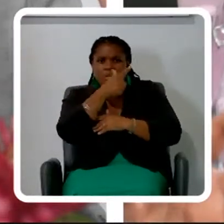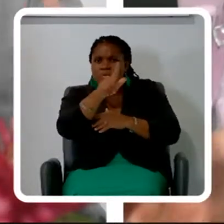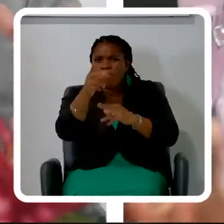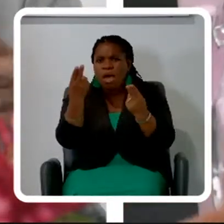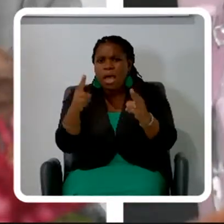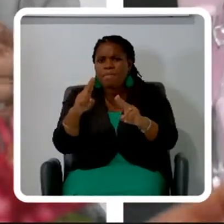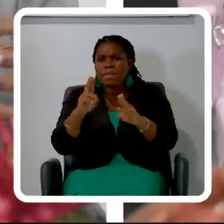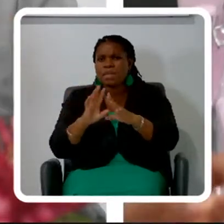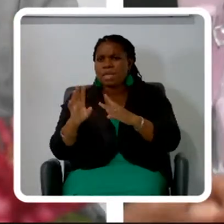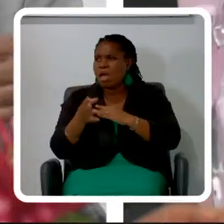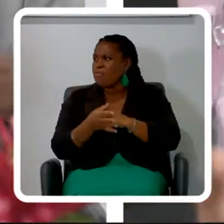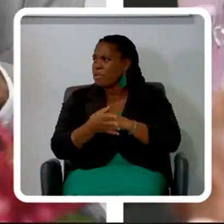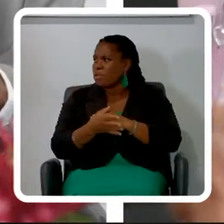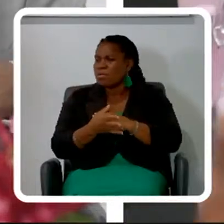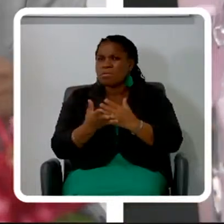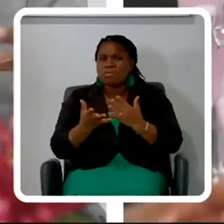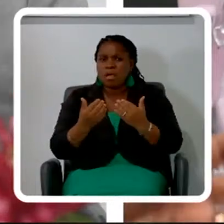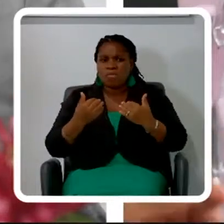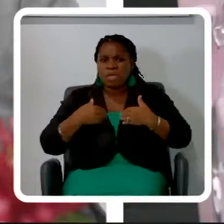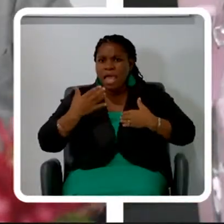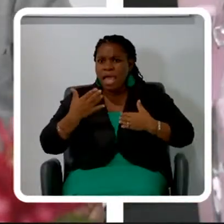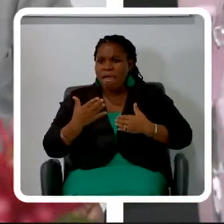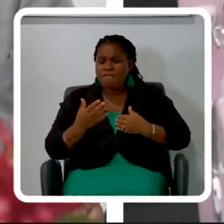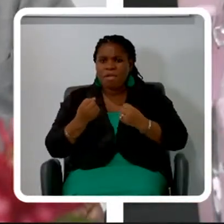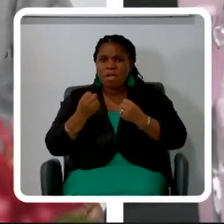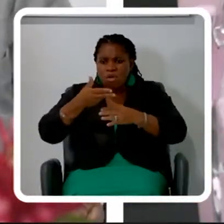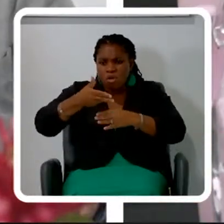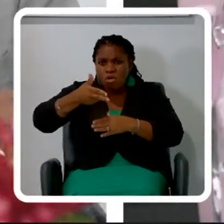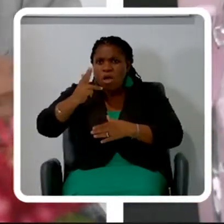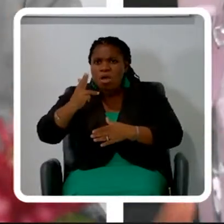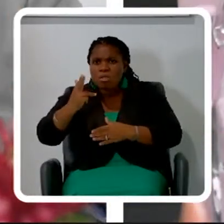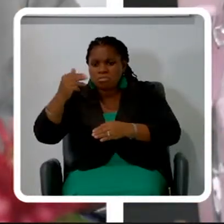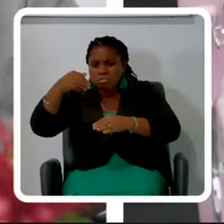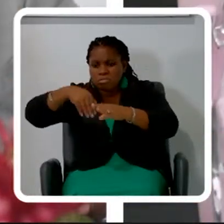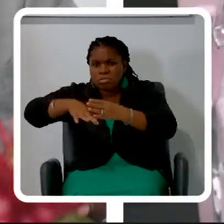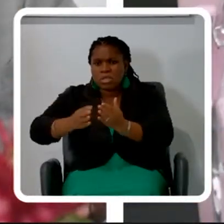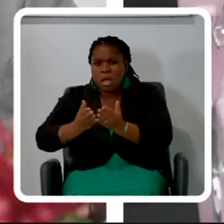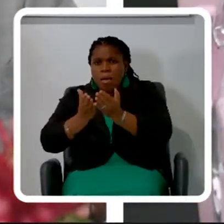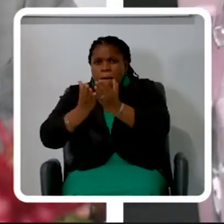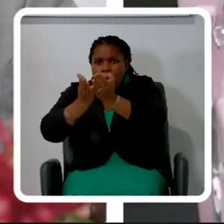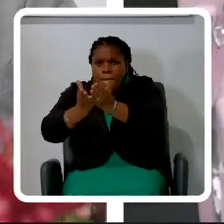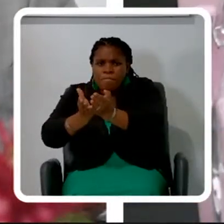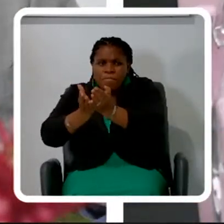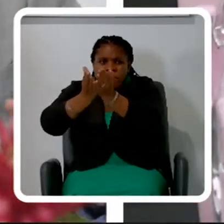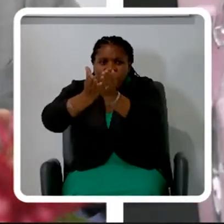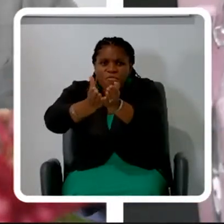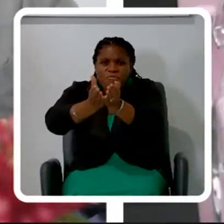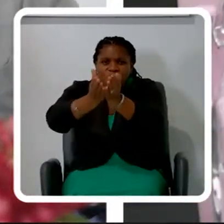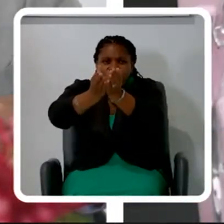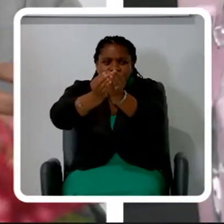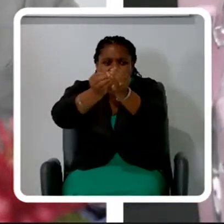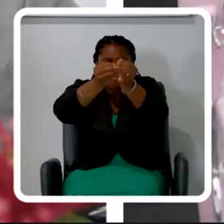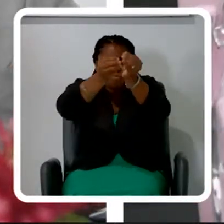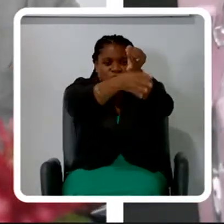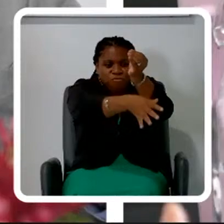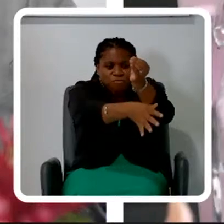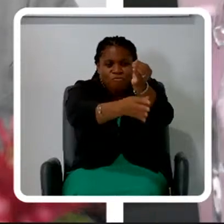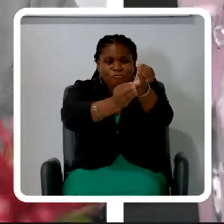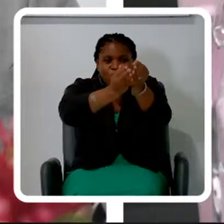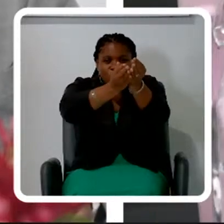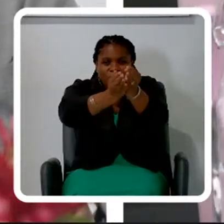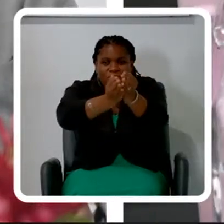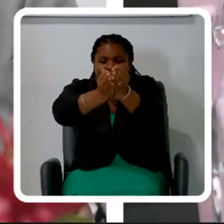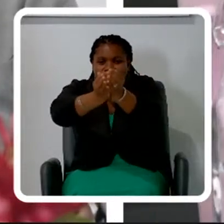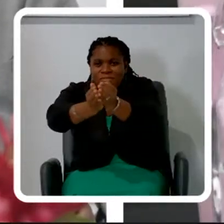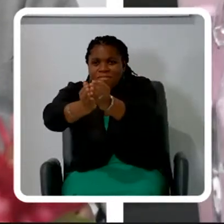is being, transshipped across the waters and being dropped off. And that is a major risk for